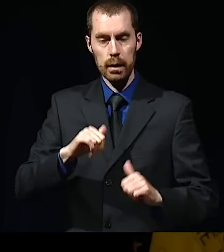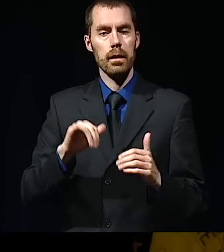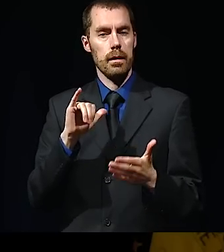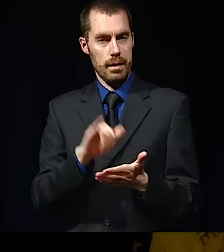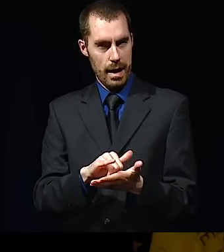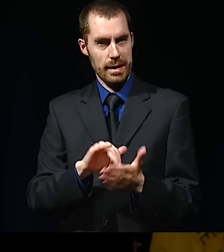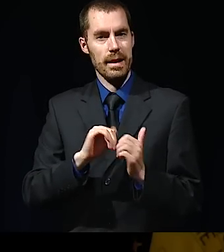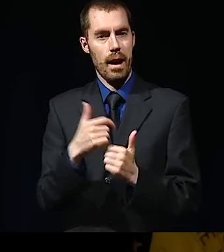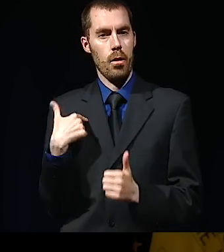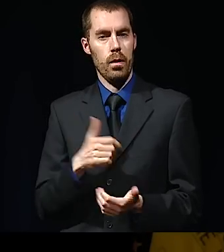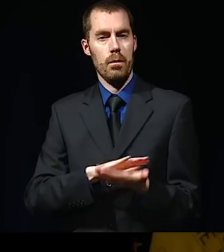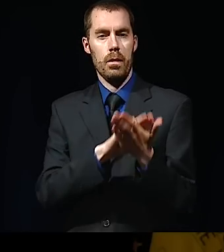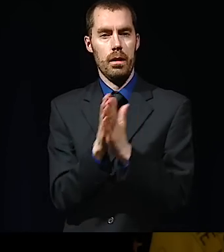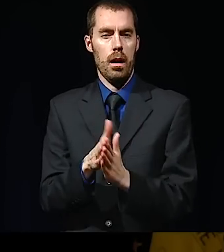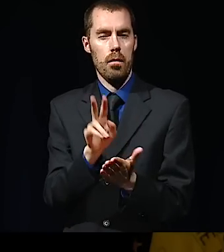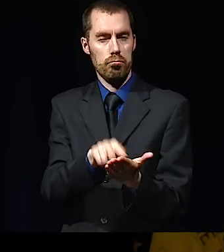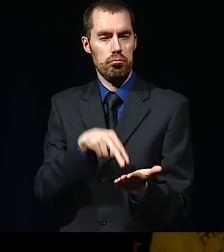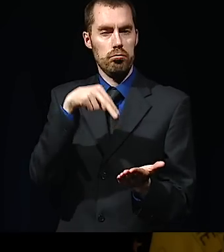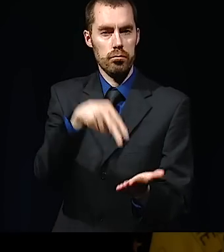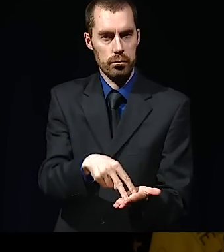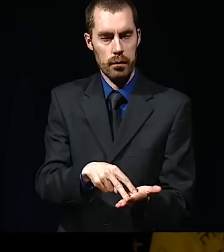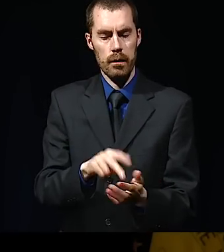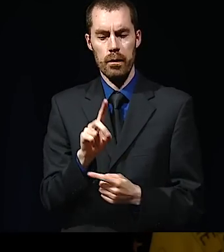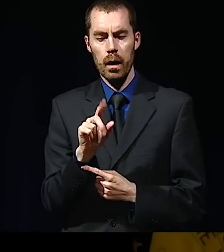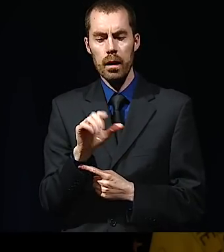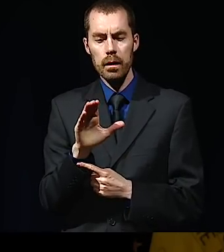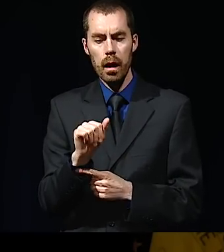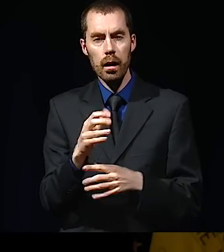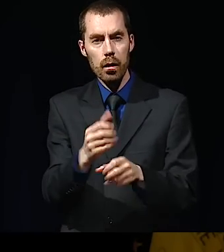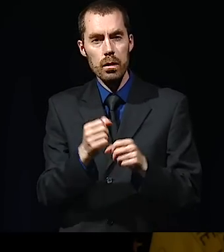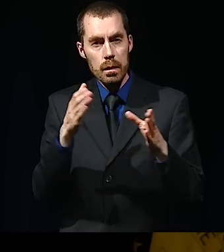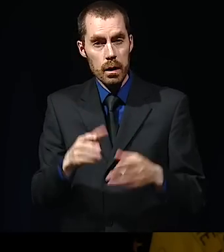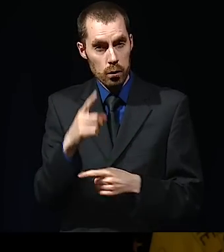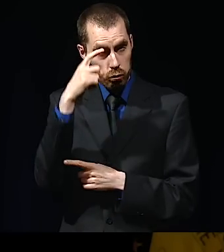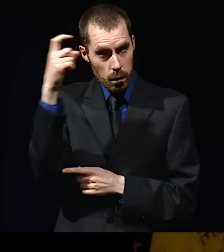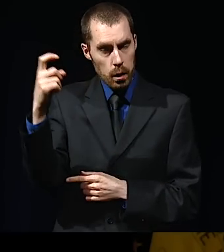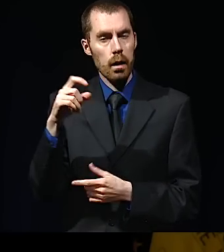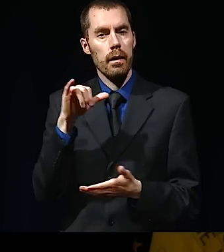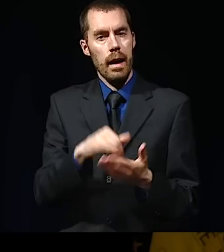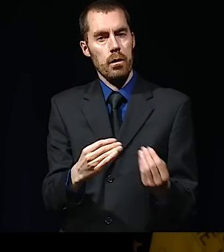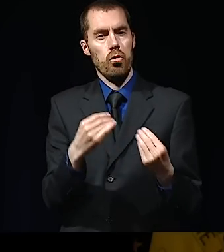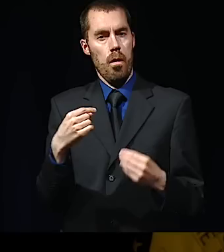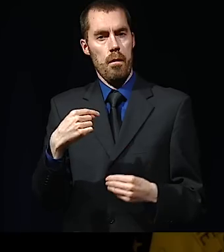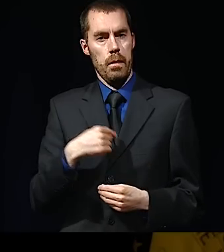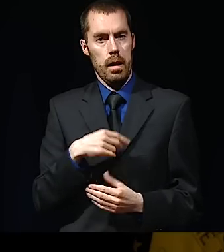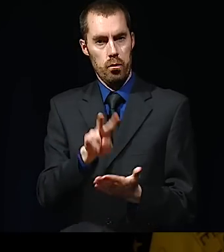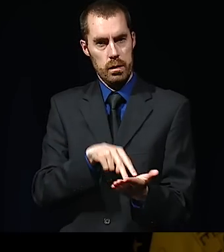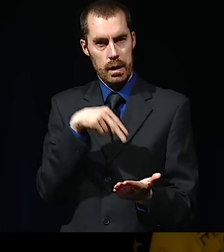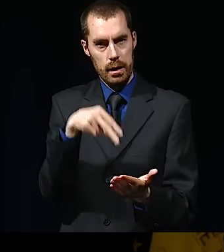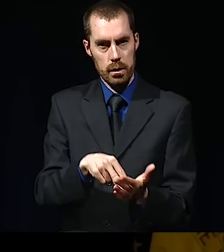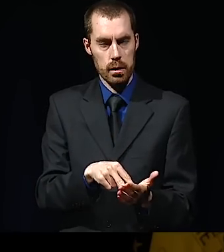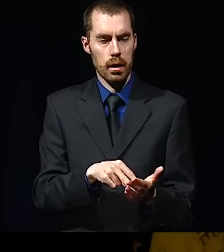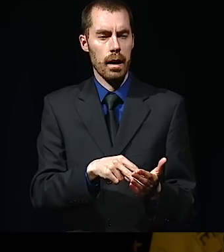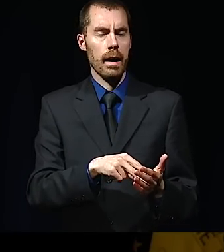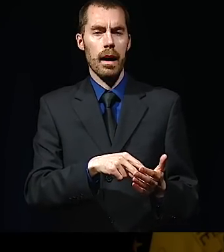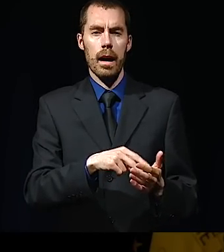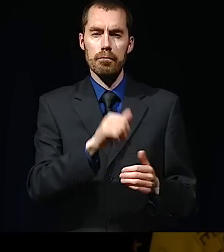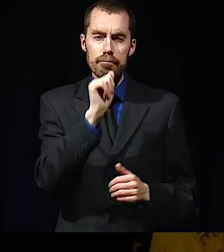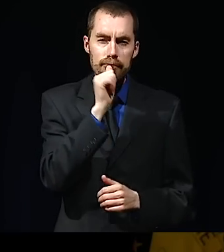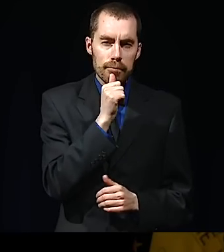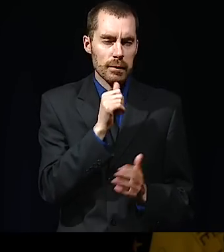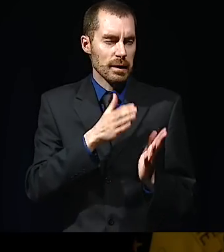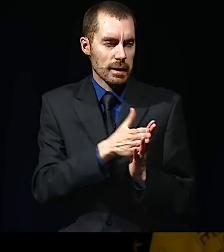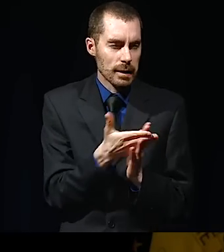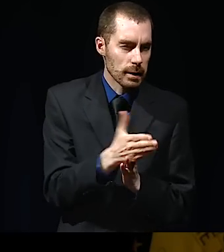resilient. Dreamers taught me what resilience is, learning to allow adversity to empower and shape you so you